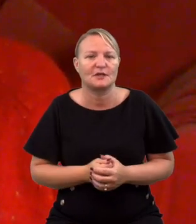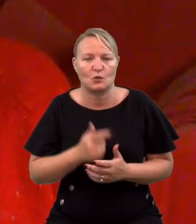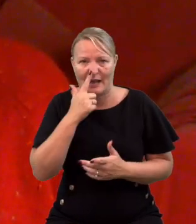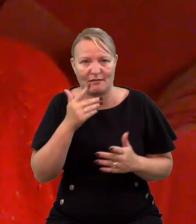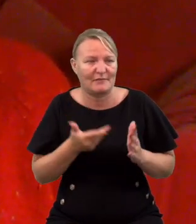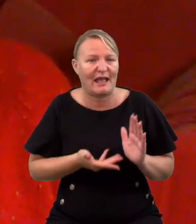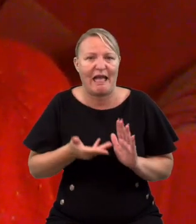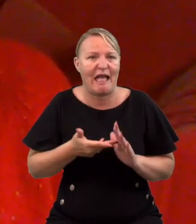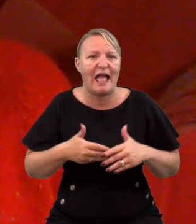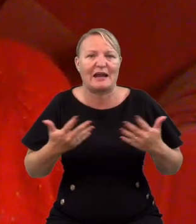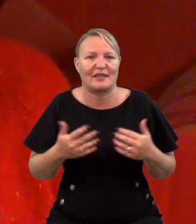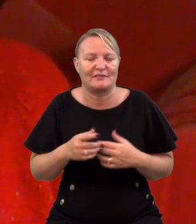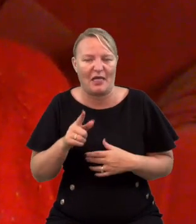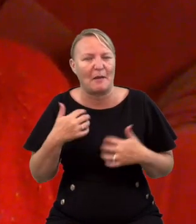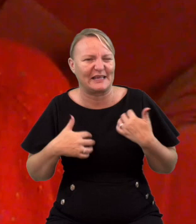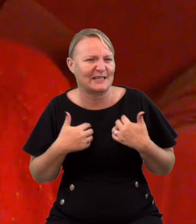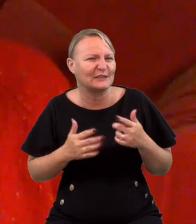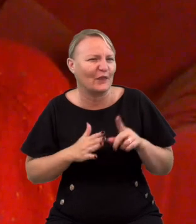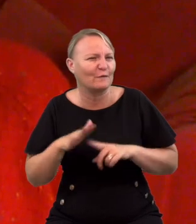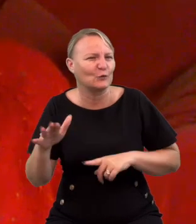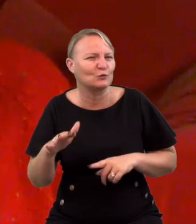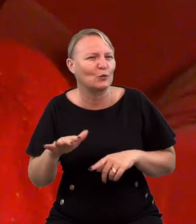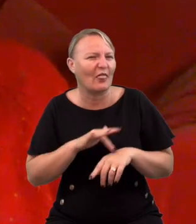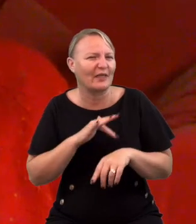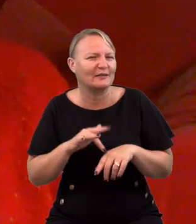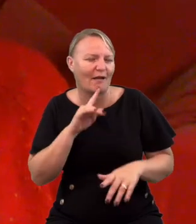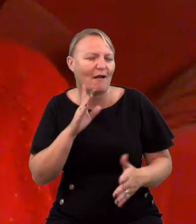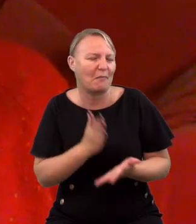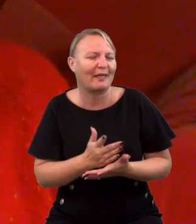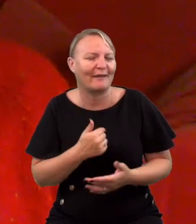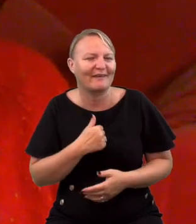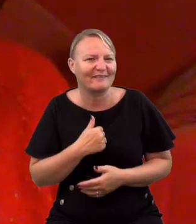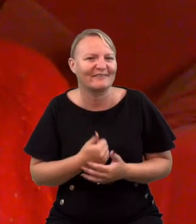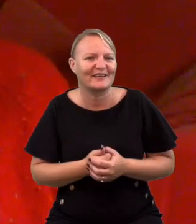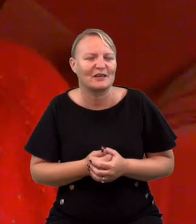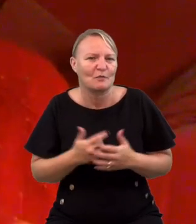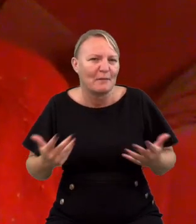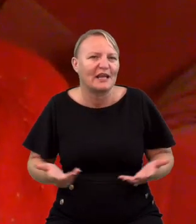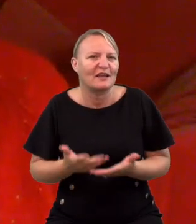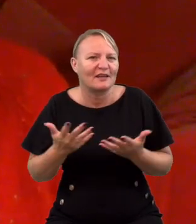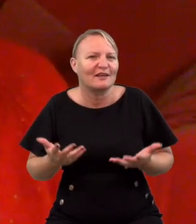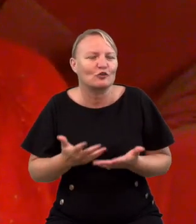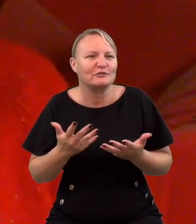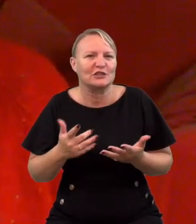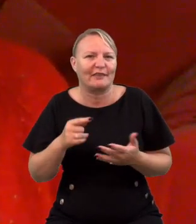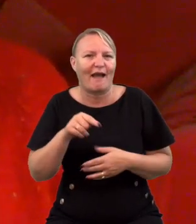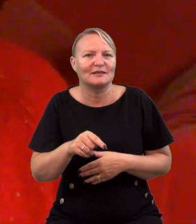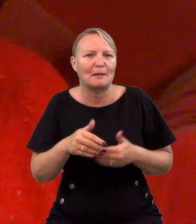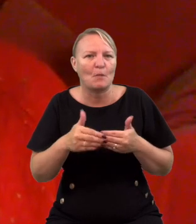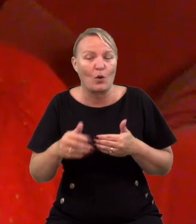And I think that's where the exciting work will come in the future of theatre, is people really pushing